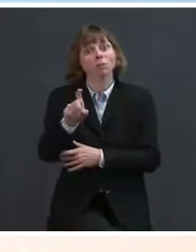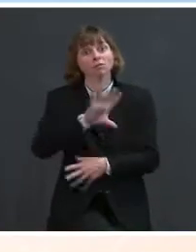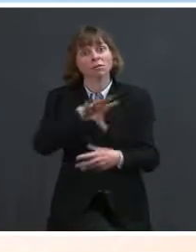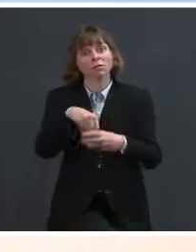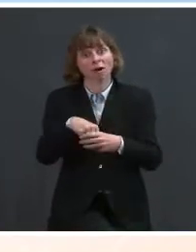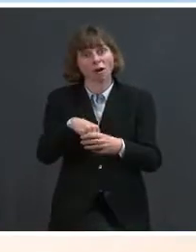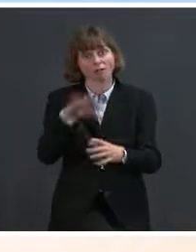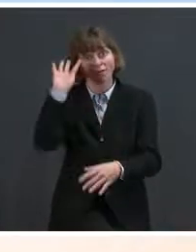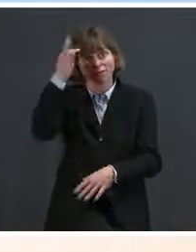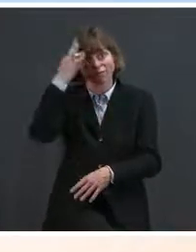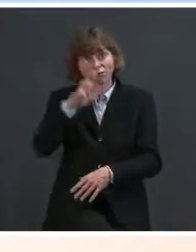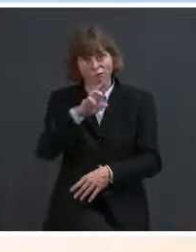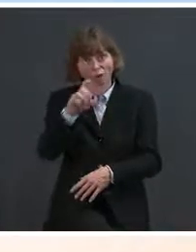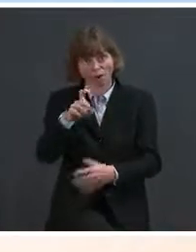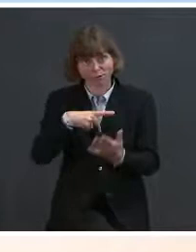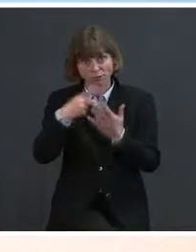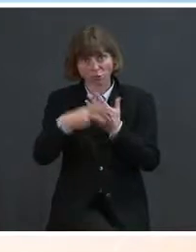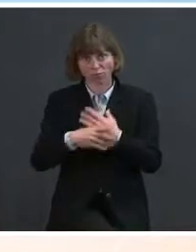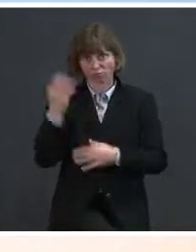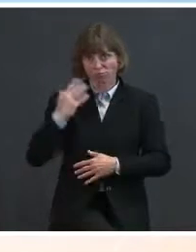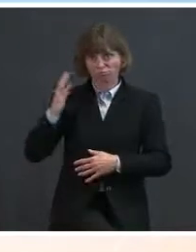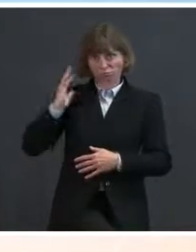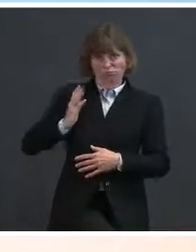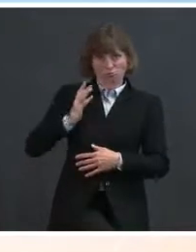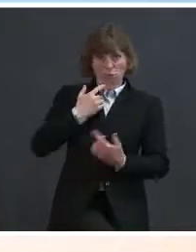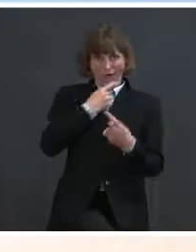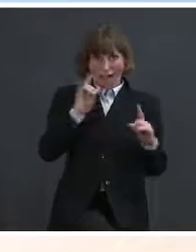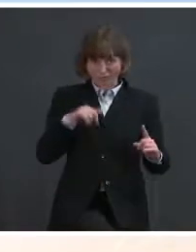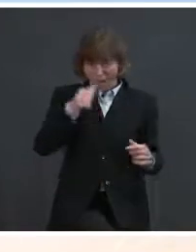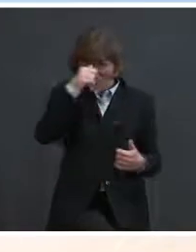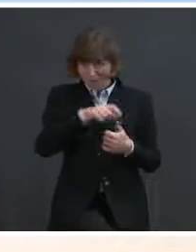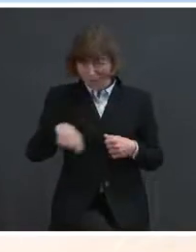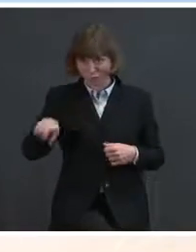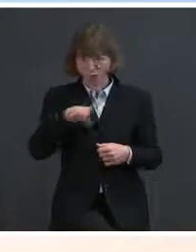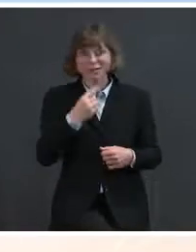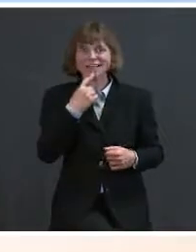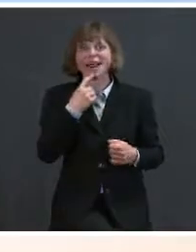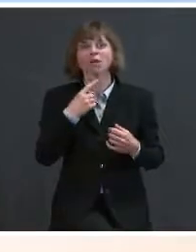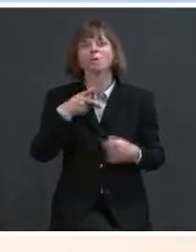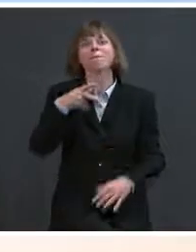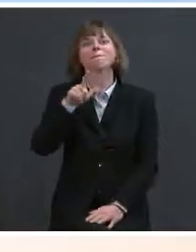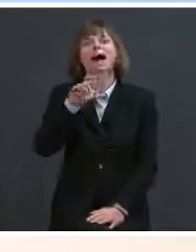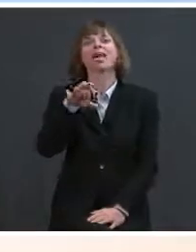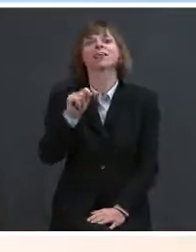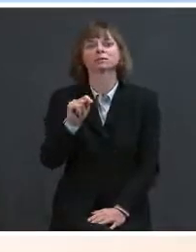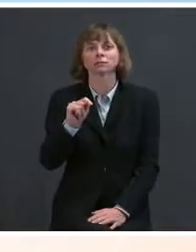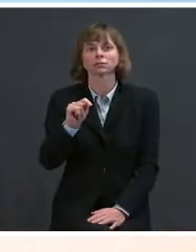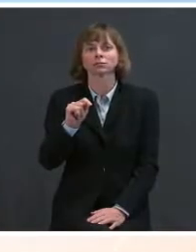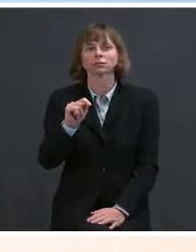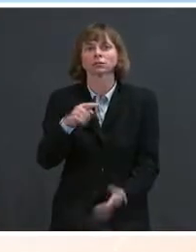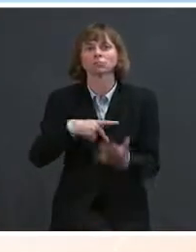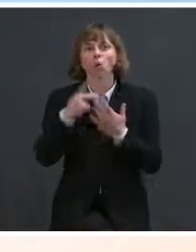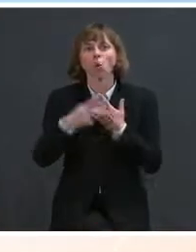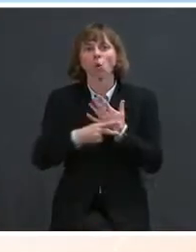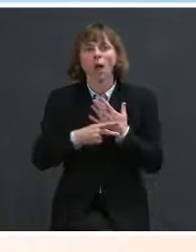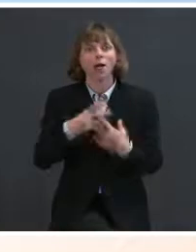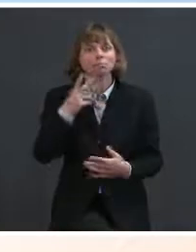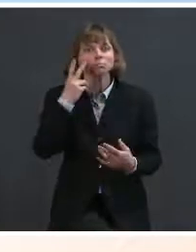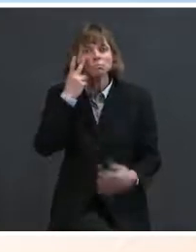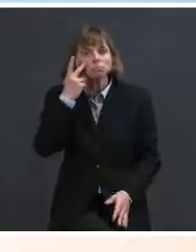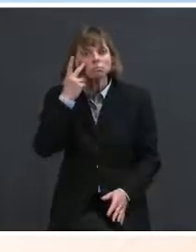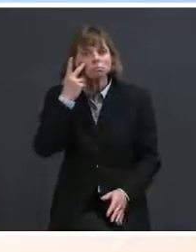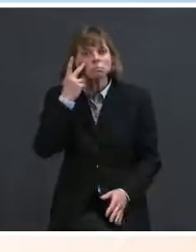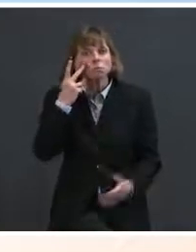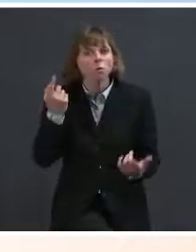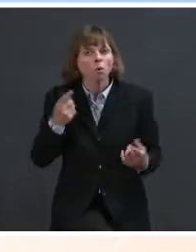pharmacy program. When we first announced this, if you all remember, we announced that it was a pilot program and we're going to see how it went. It's extremely successful, and